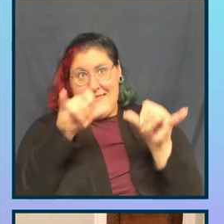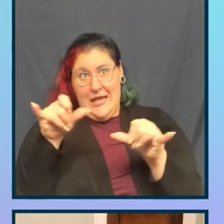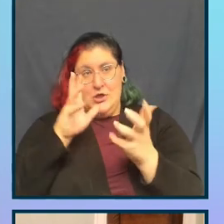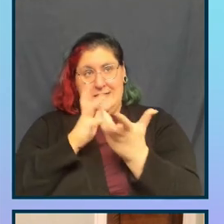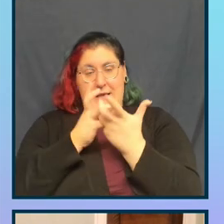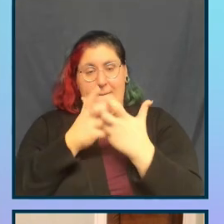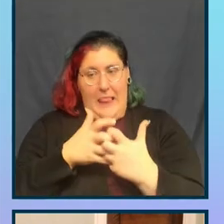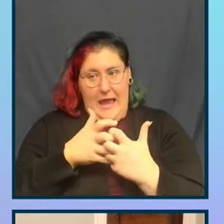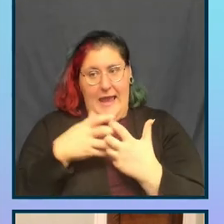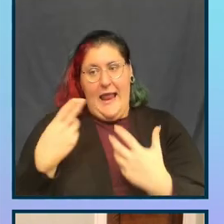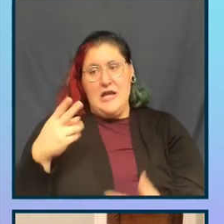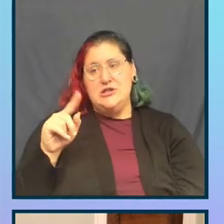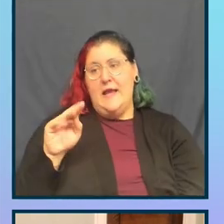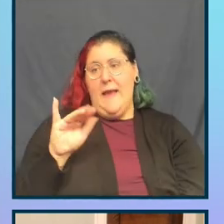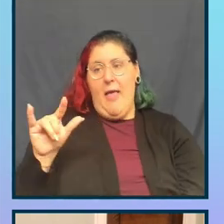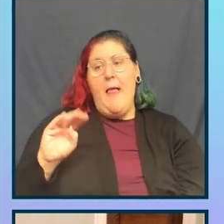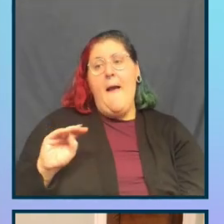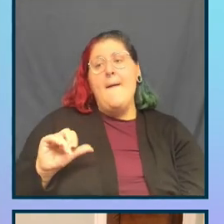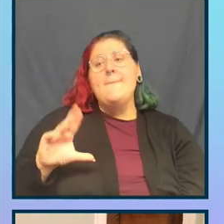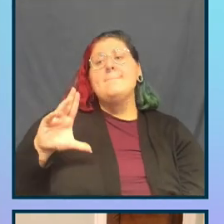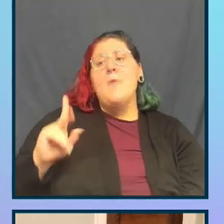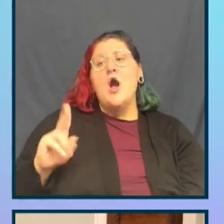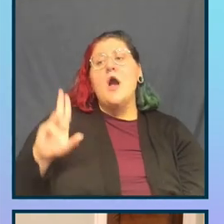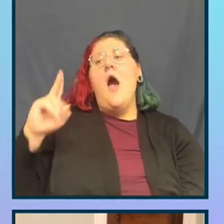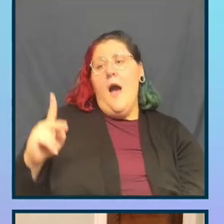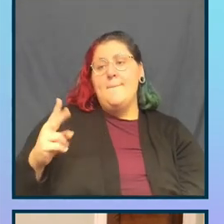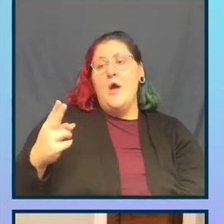HTML tags to convey the intended meaning of a document.